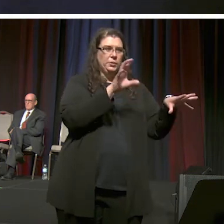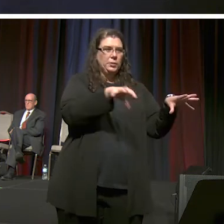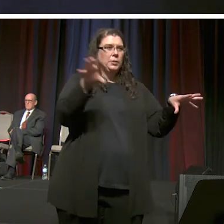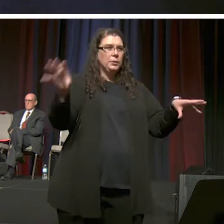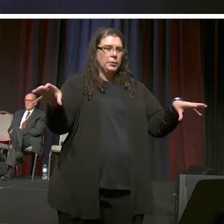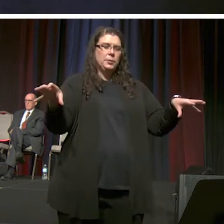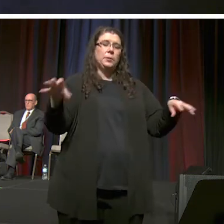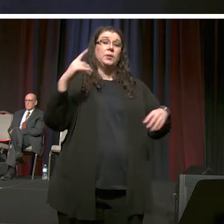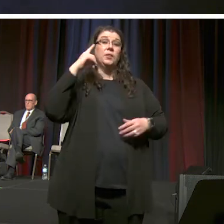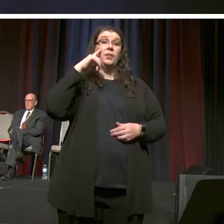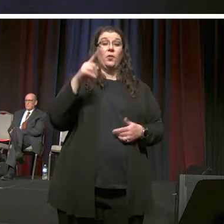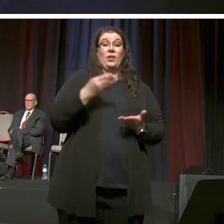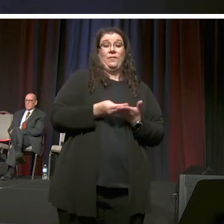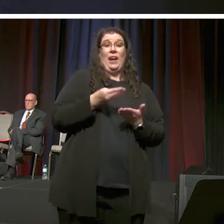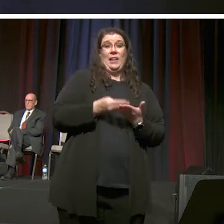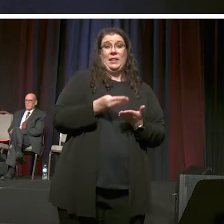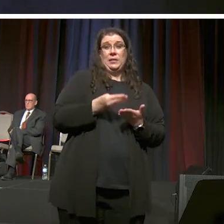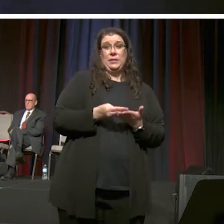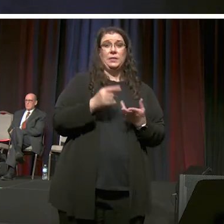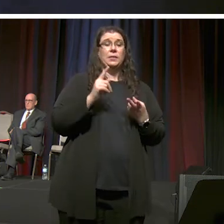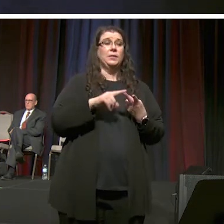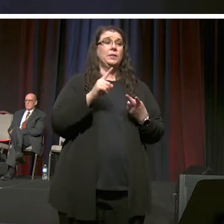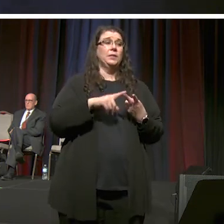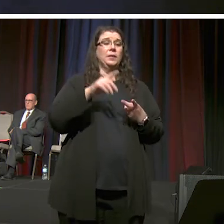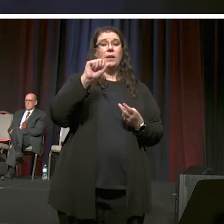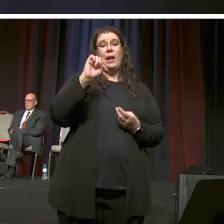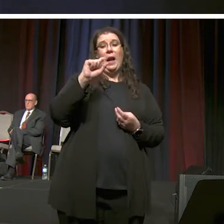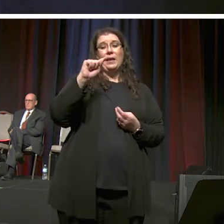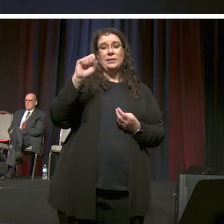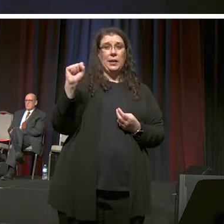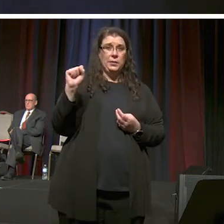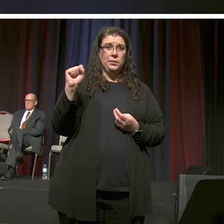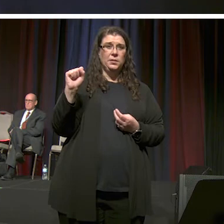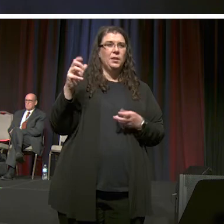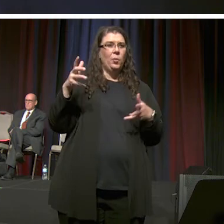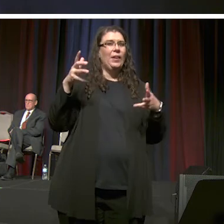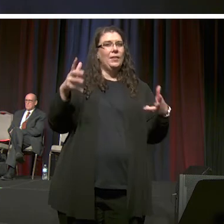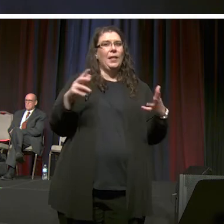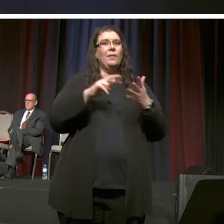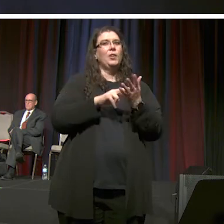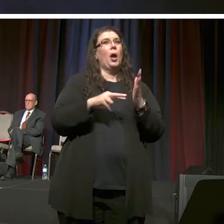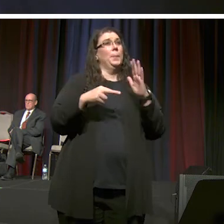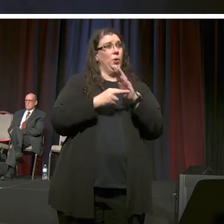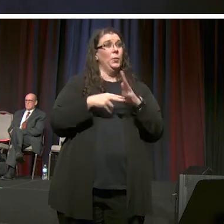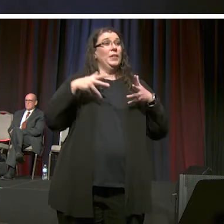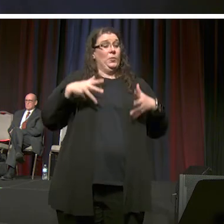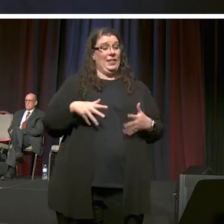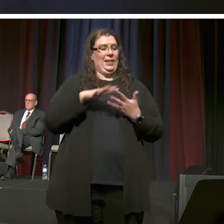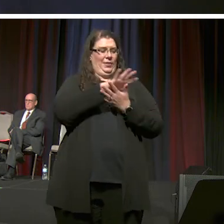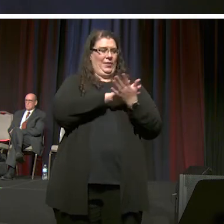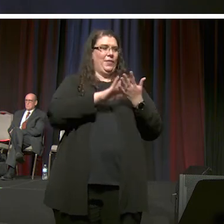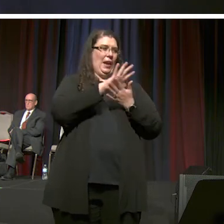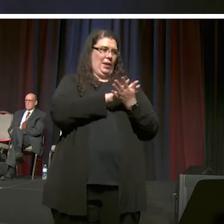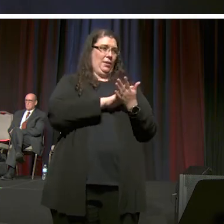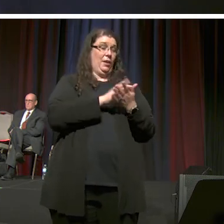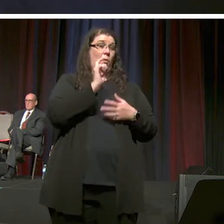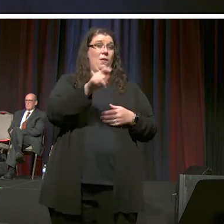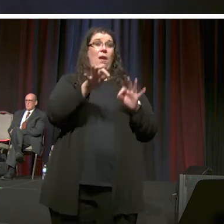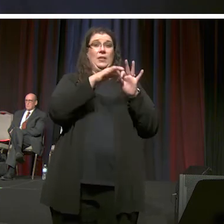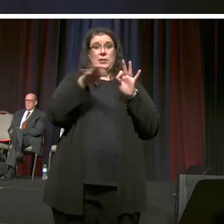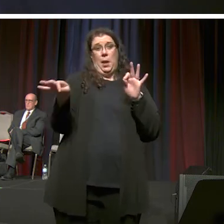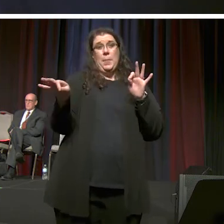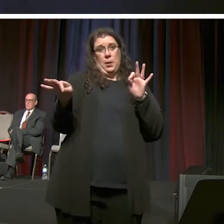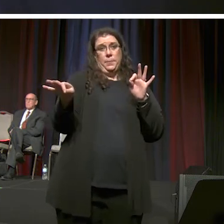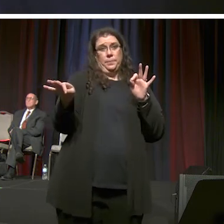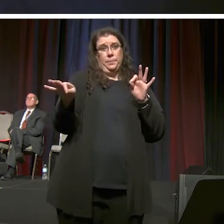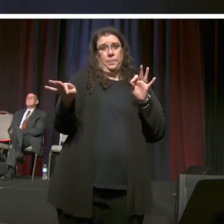far as finances and assets, we left that purposely vague, and we simply issued a statement